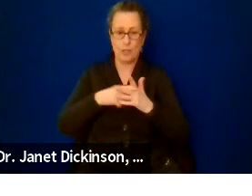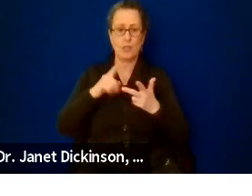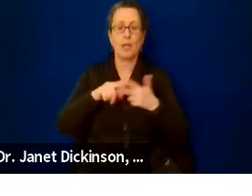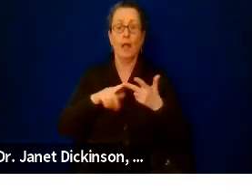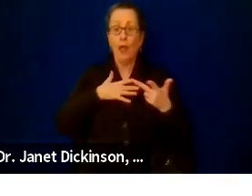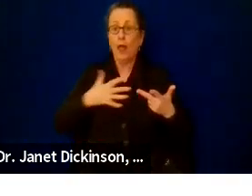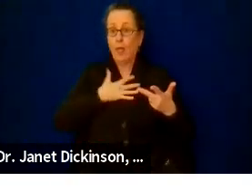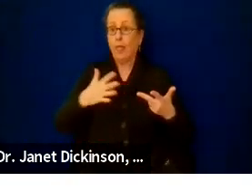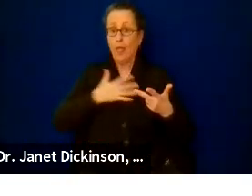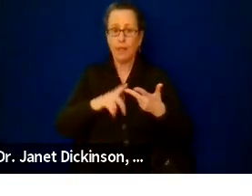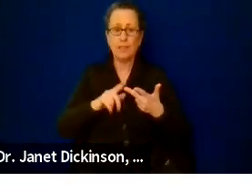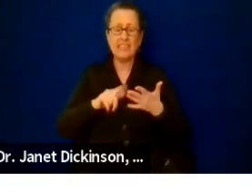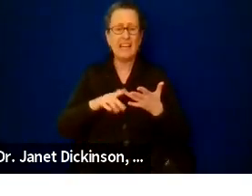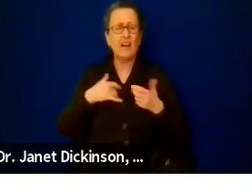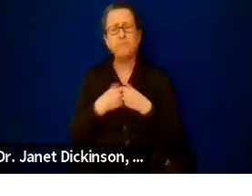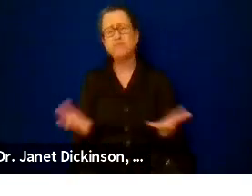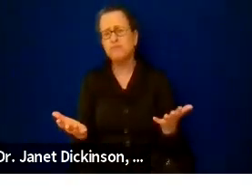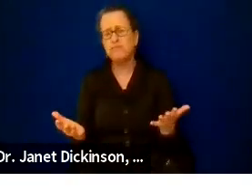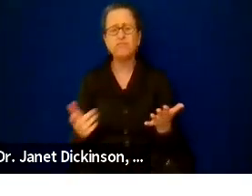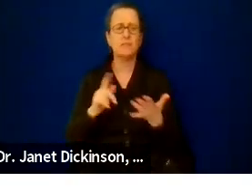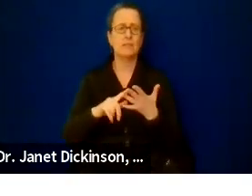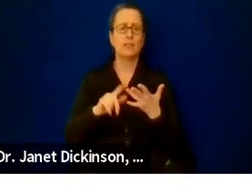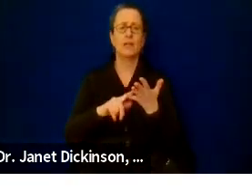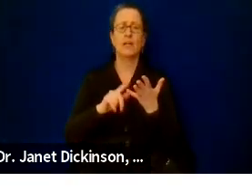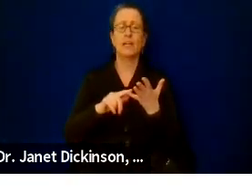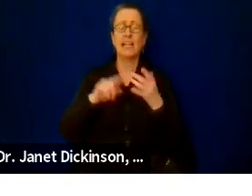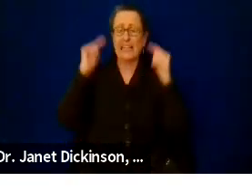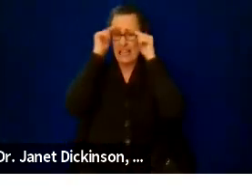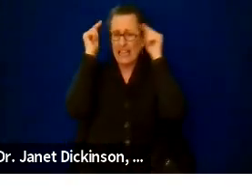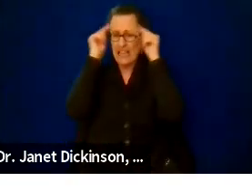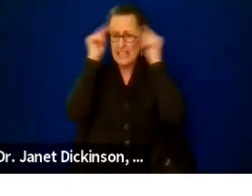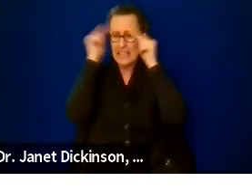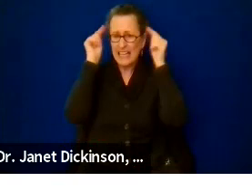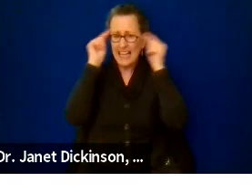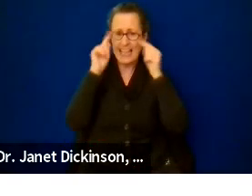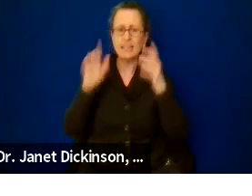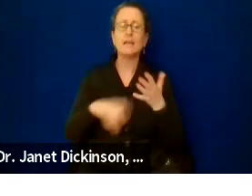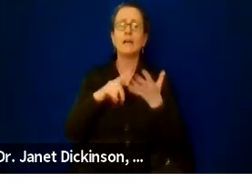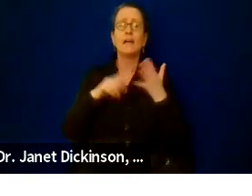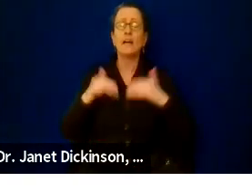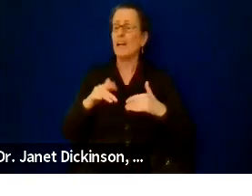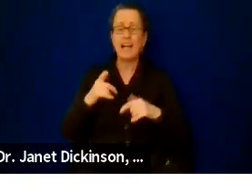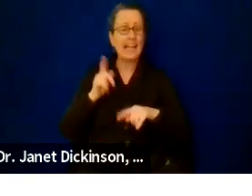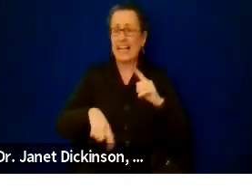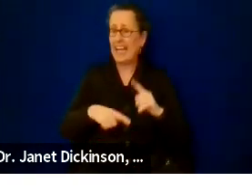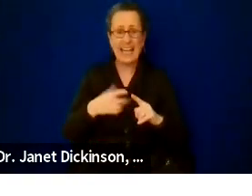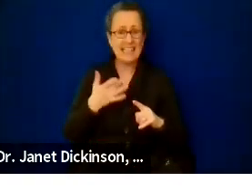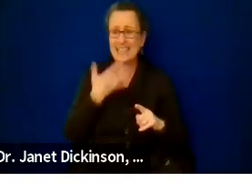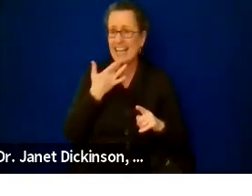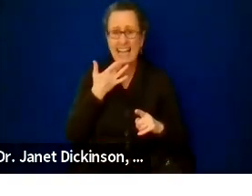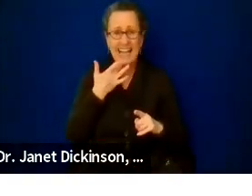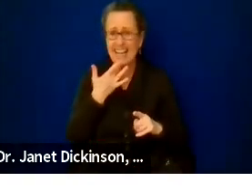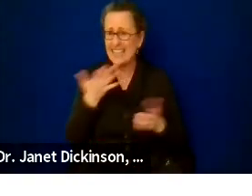new fatigue, new headaches, new loss of taste or smell, or a new sore throat, congestion or a